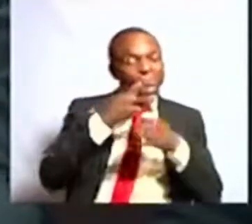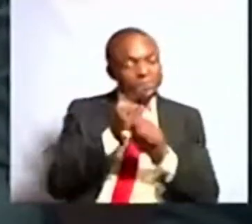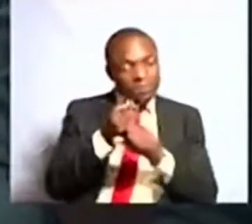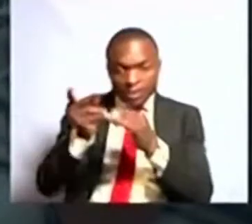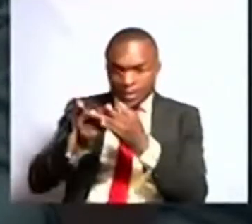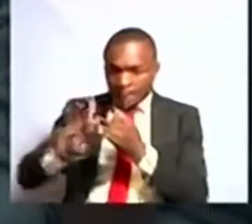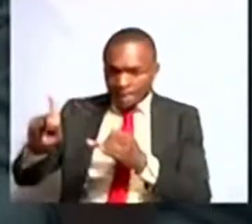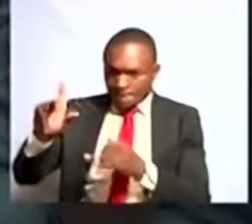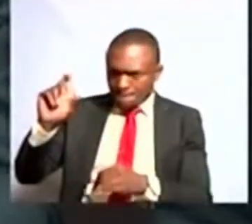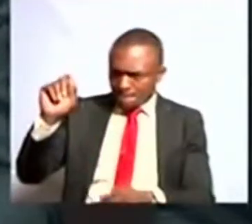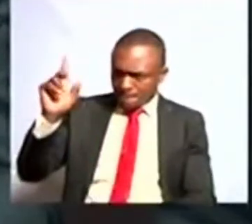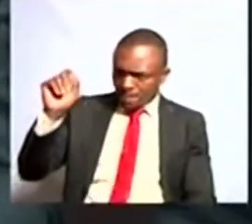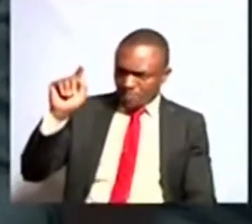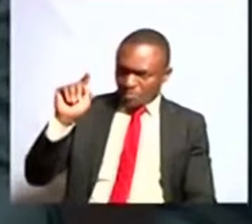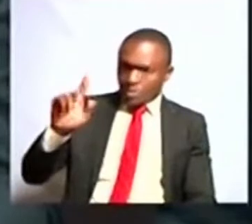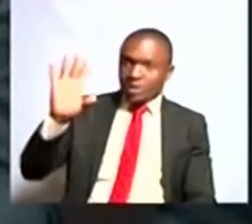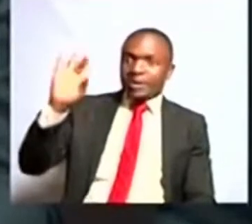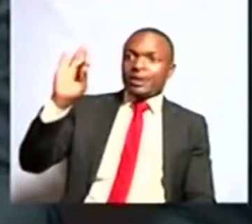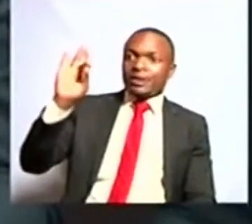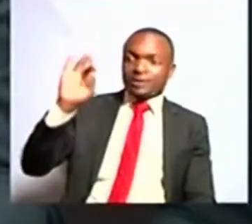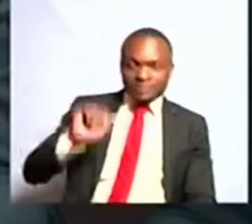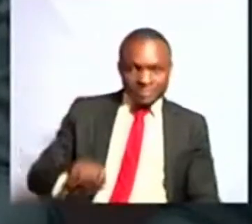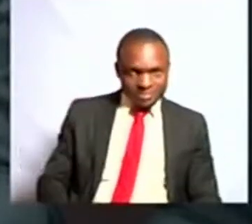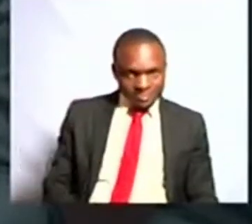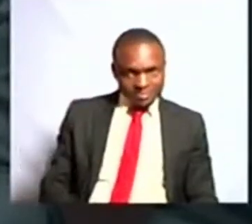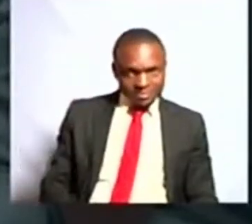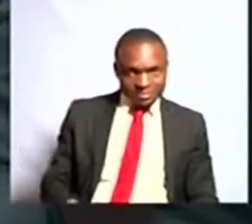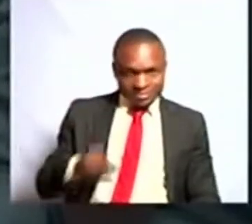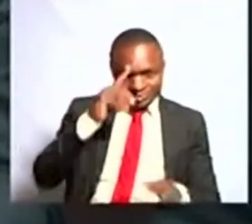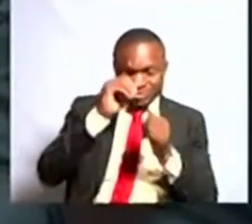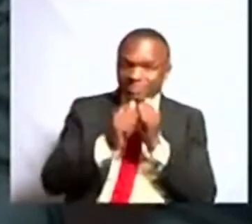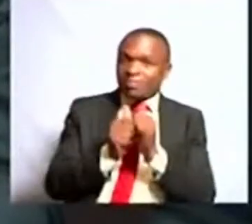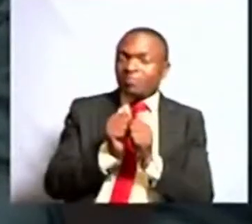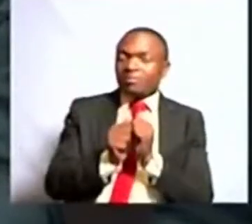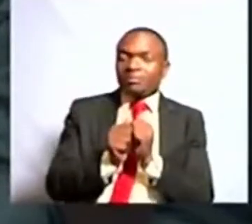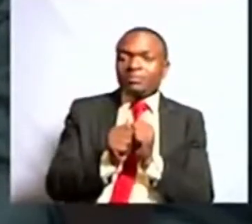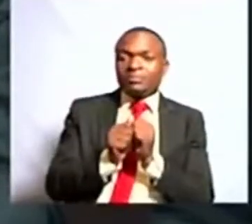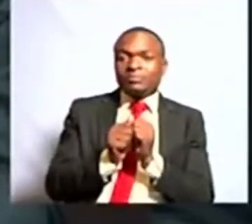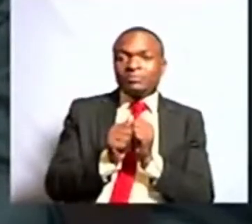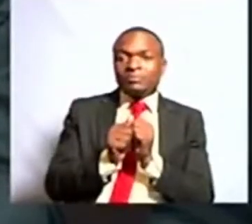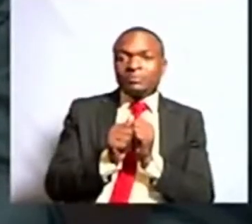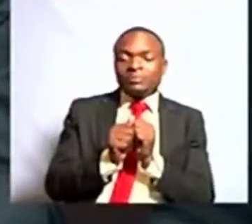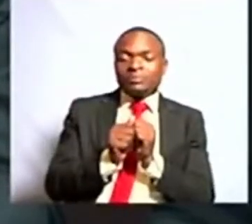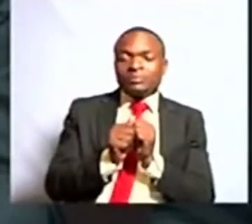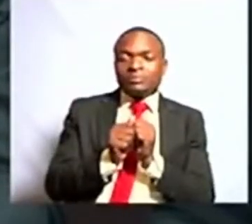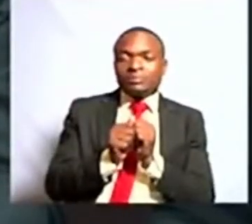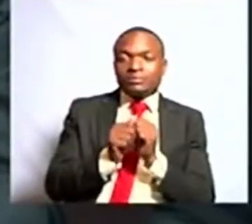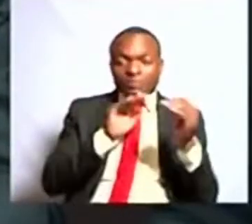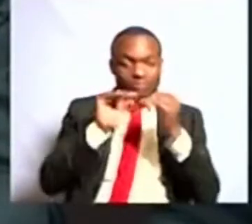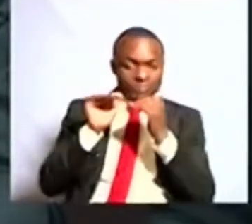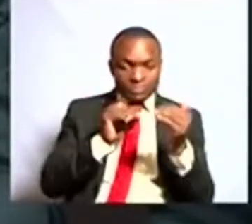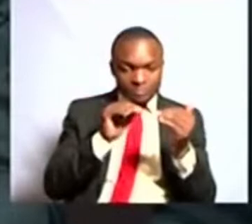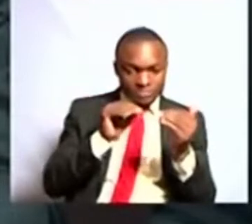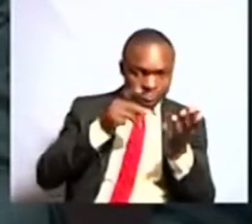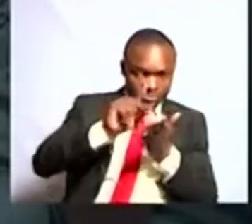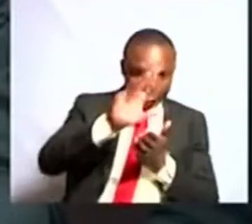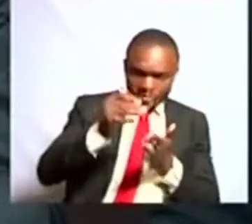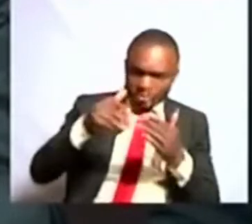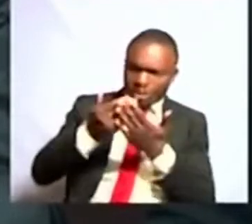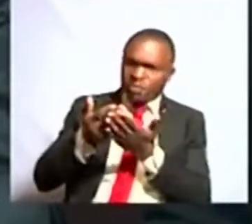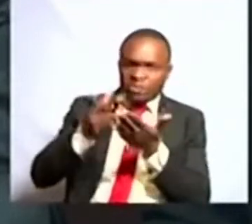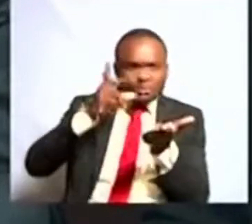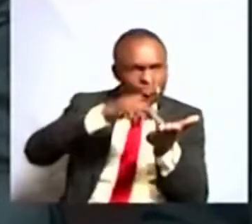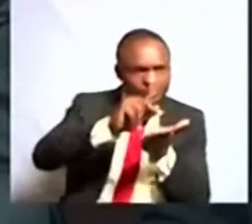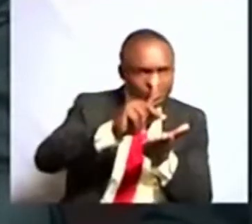part of the 11.8. And because we queried the refund because we said, how do you